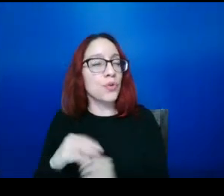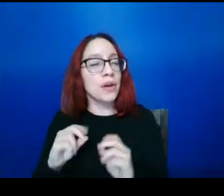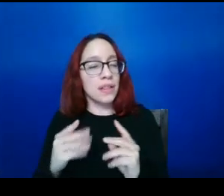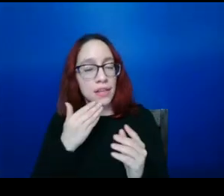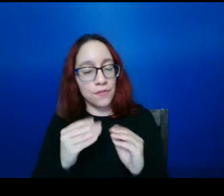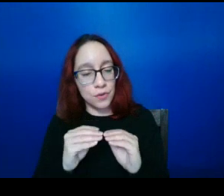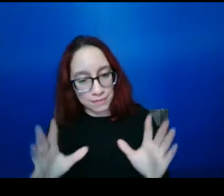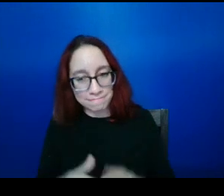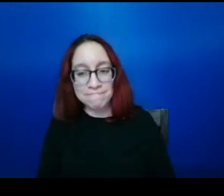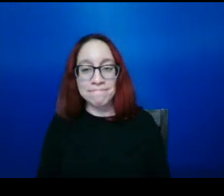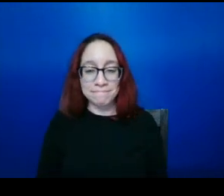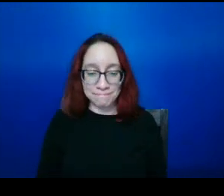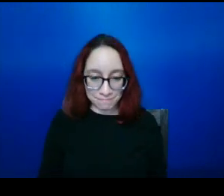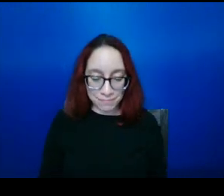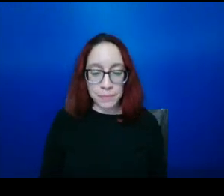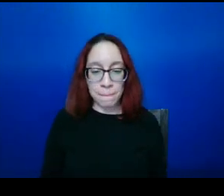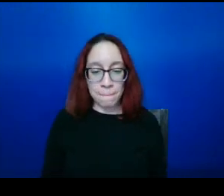clarification. I appreciate that.